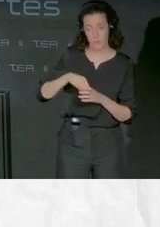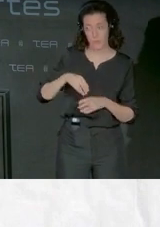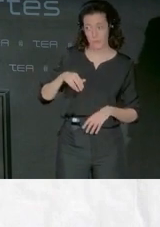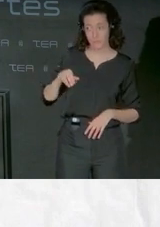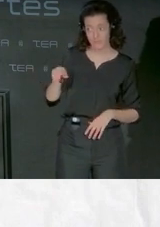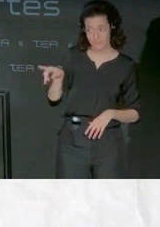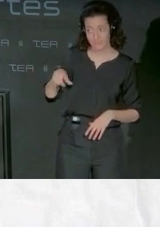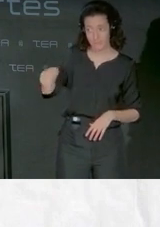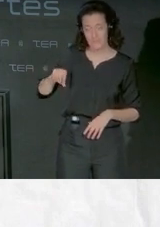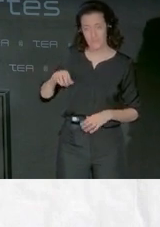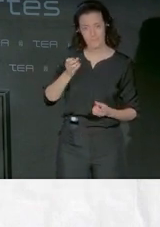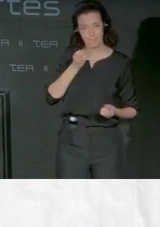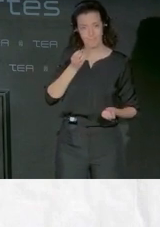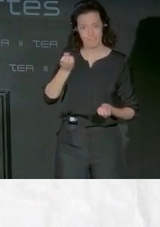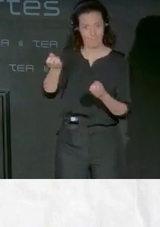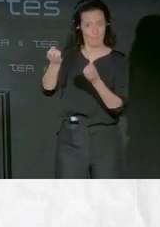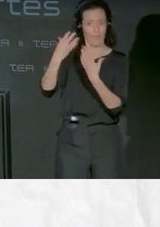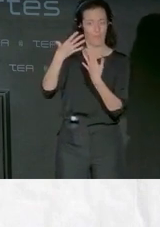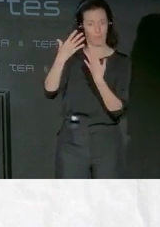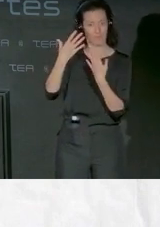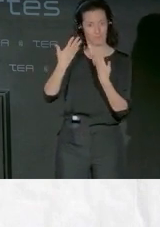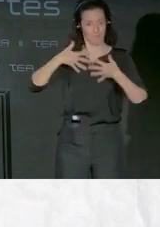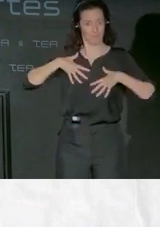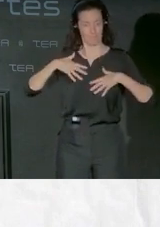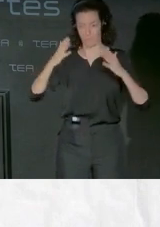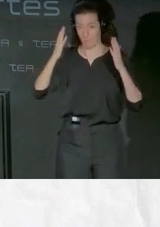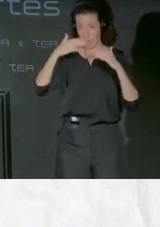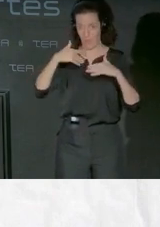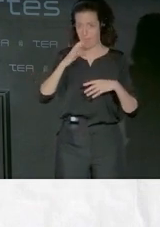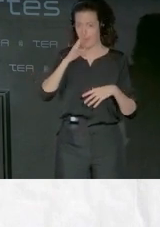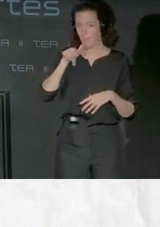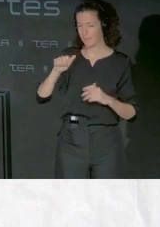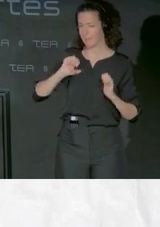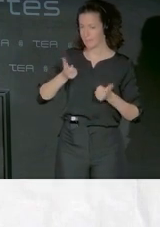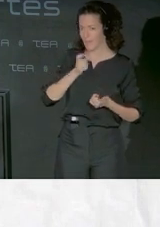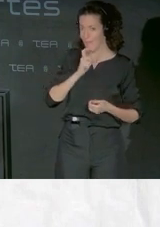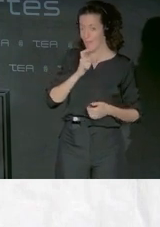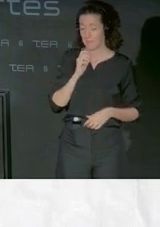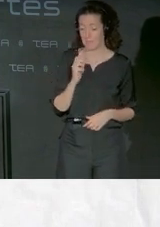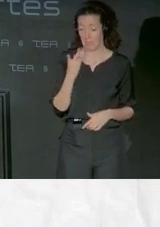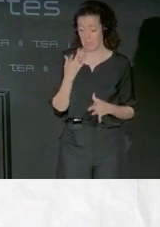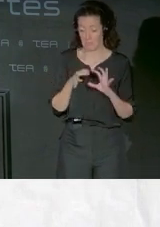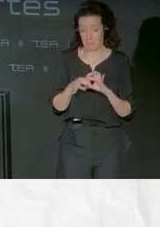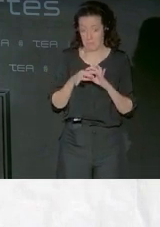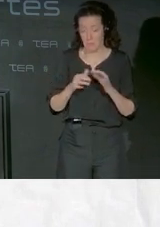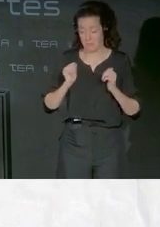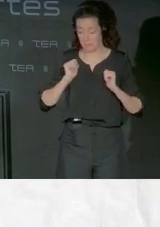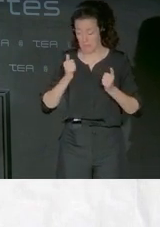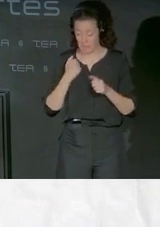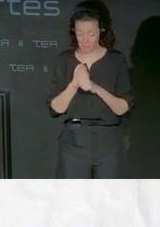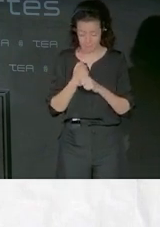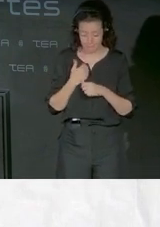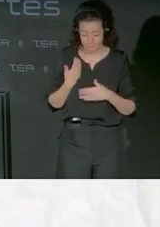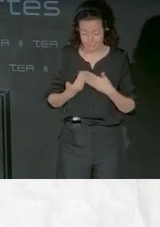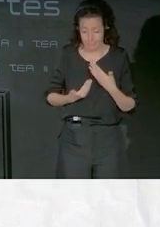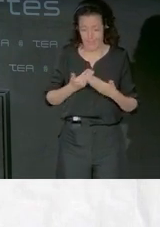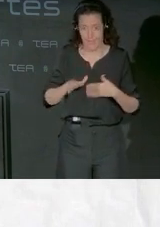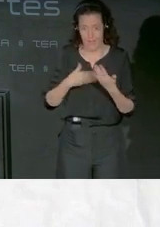two friends to suddenly 35 people. Again, there's an idea that really that they need support to help